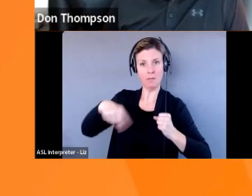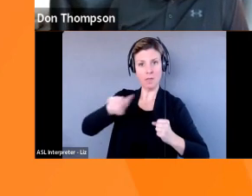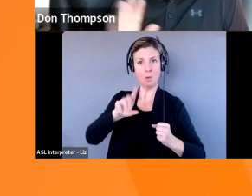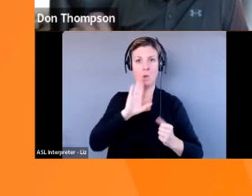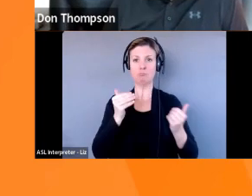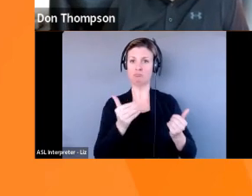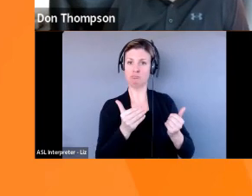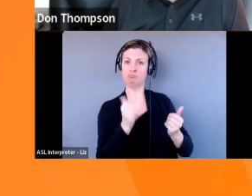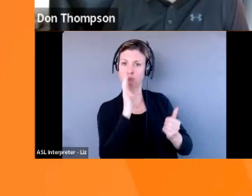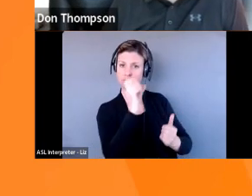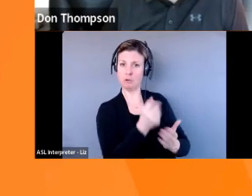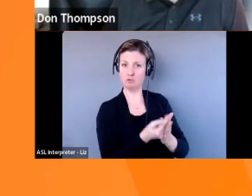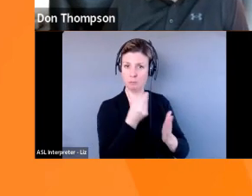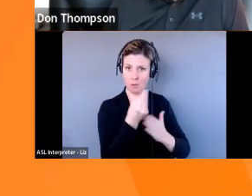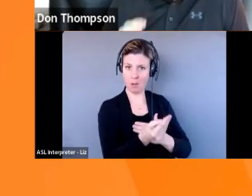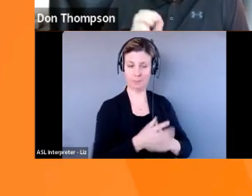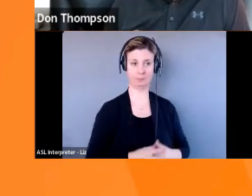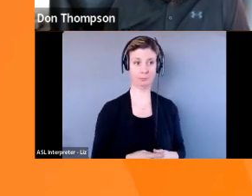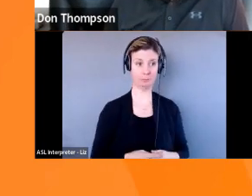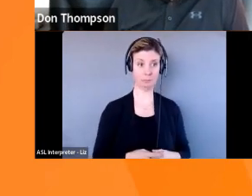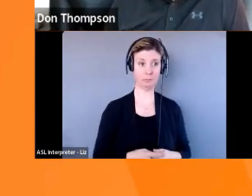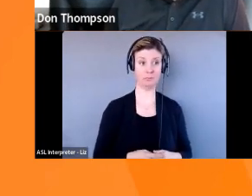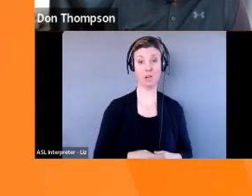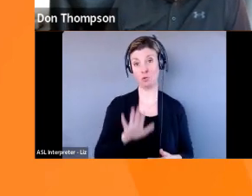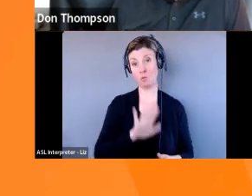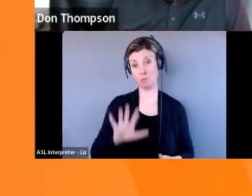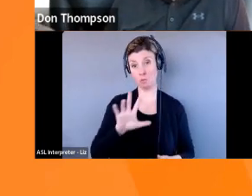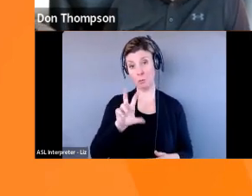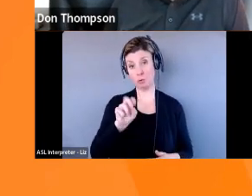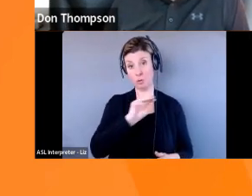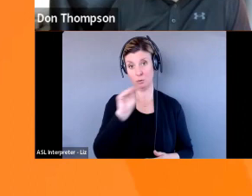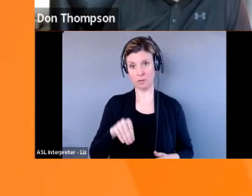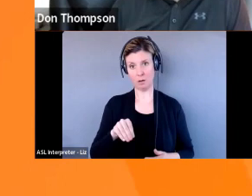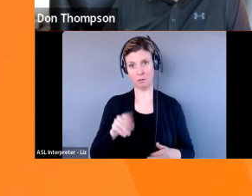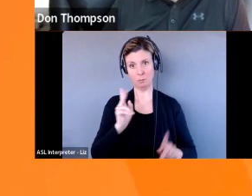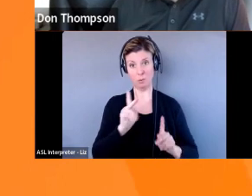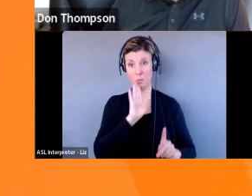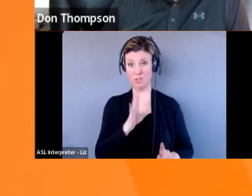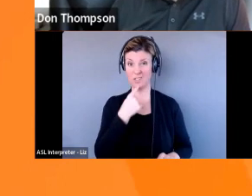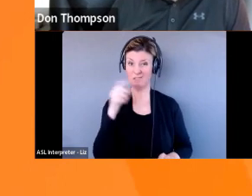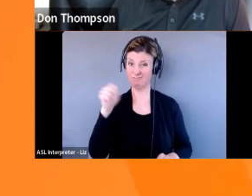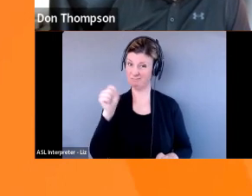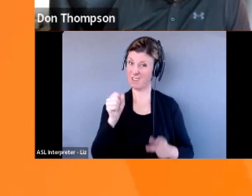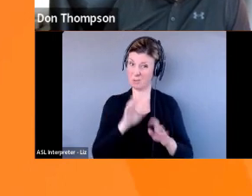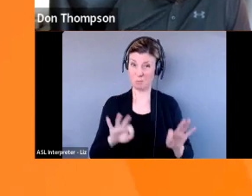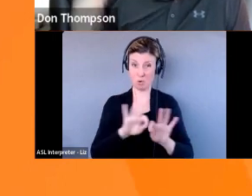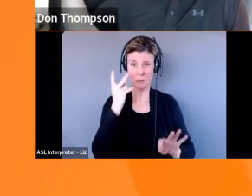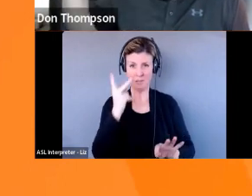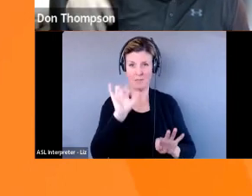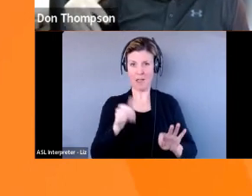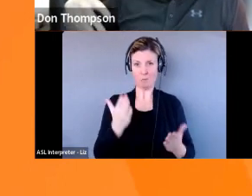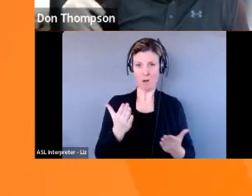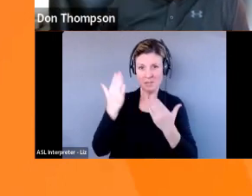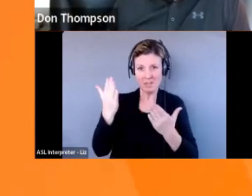set that up, and we can talk about that if it made sense. But 30% of consumers say influencer recommendations matter. And it's become the new